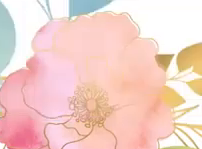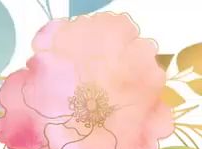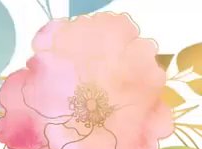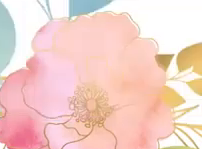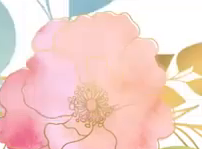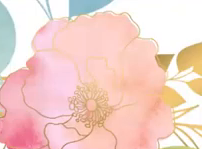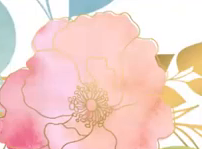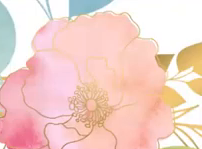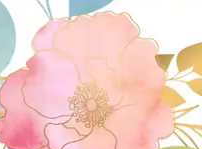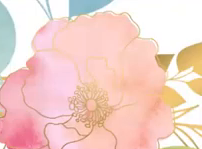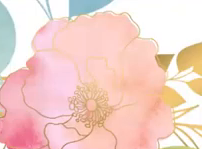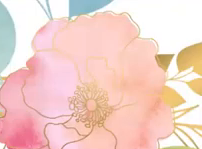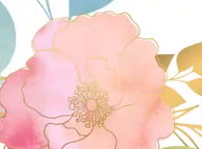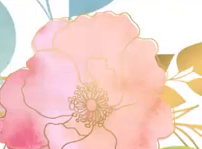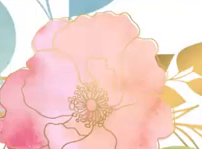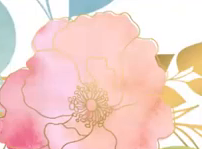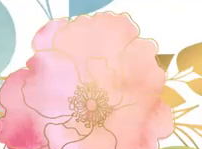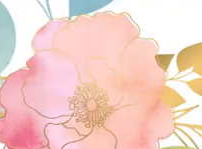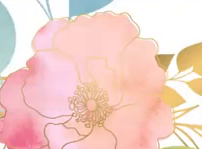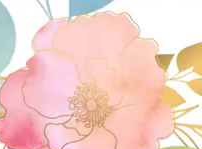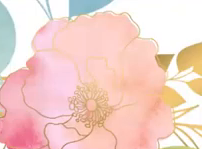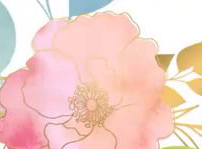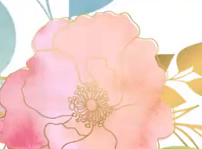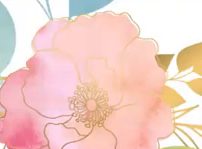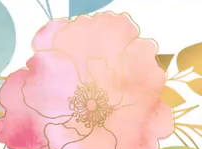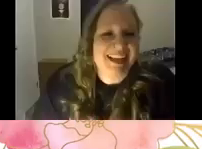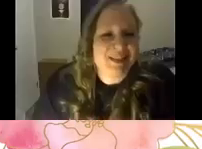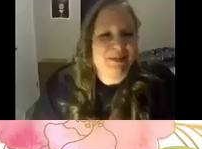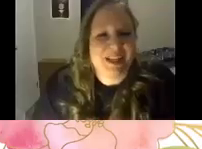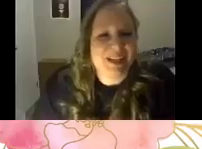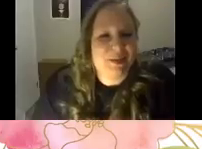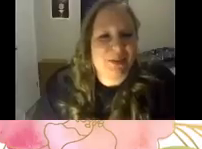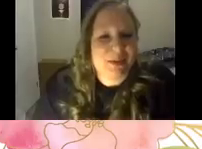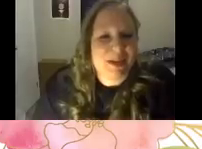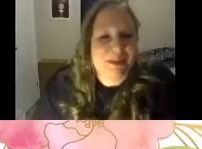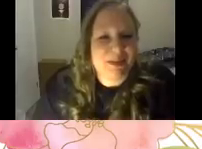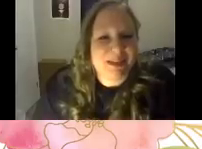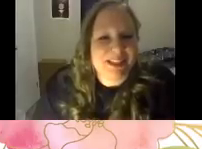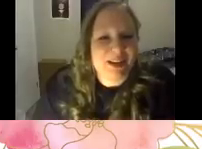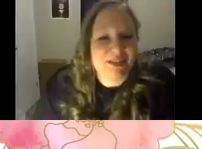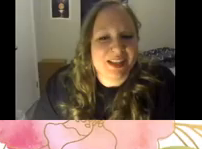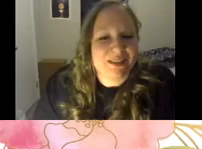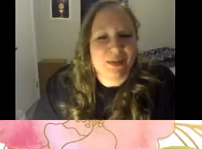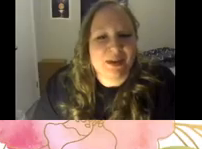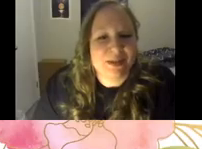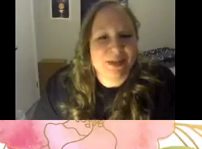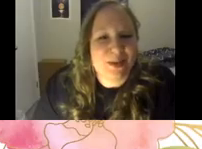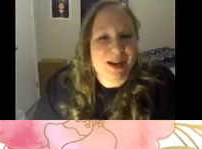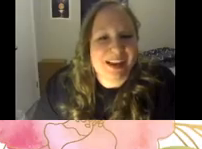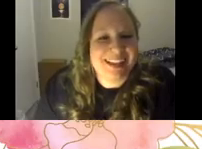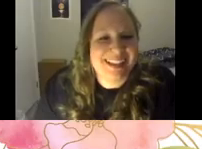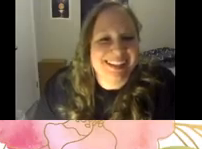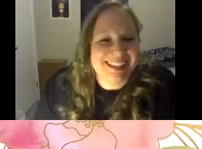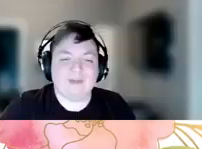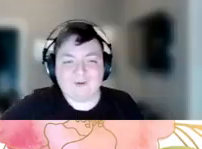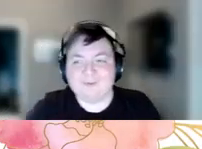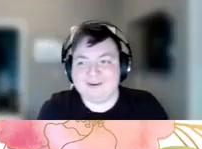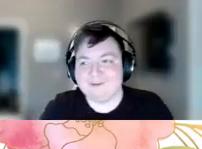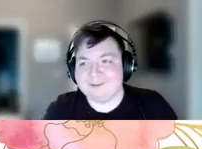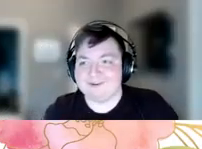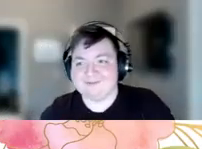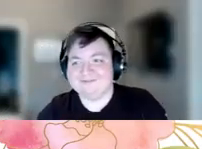Kara, were you the one asking for me to repeat it? Yes, but I didn't want to repeat it by myself because everyone else was quiet. Okay,